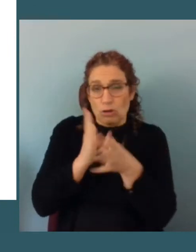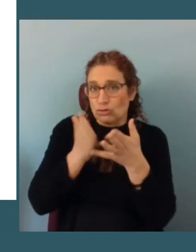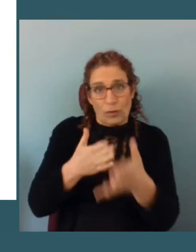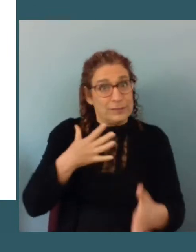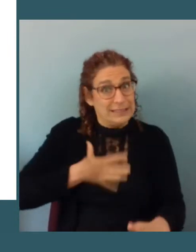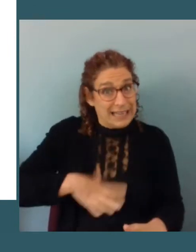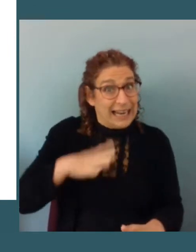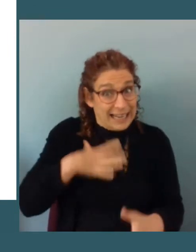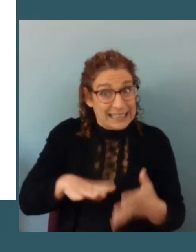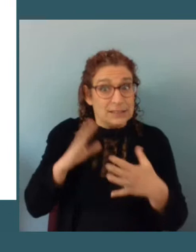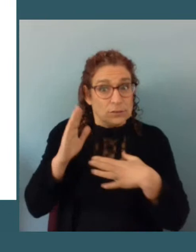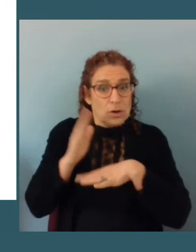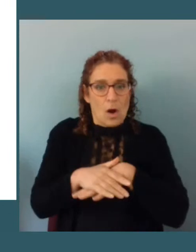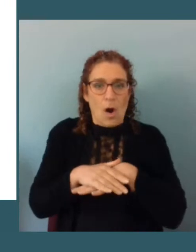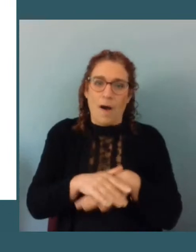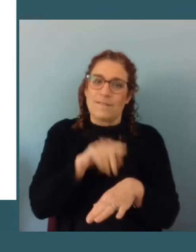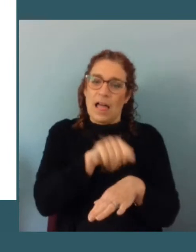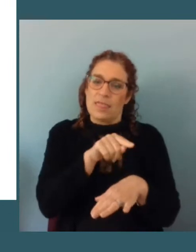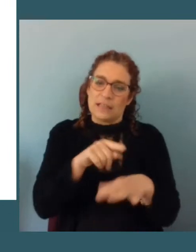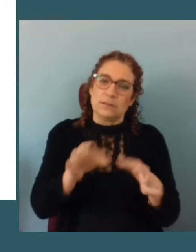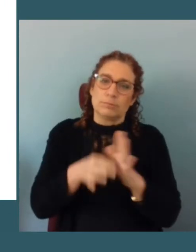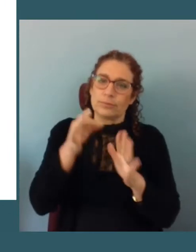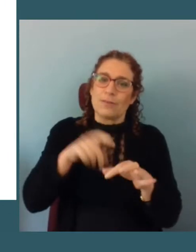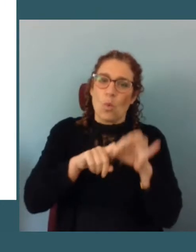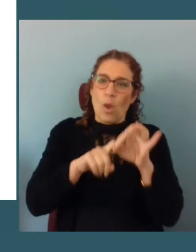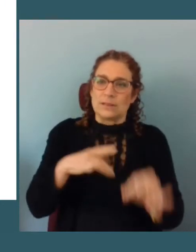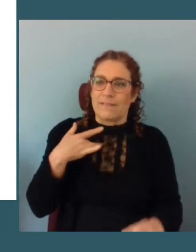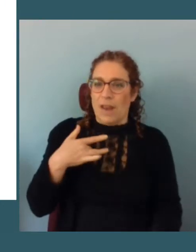regards to quality of life.